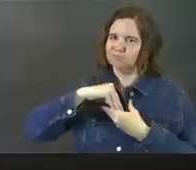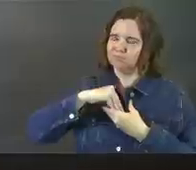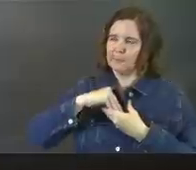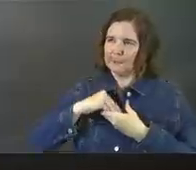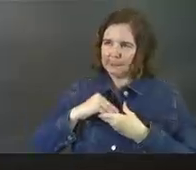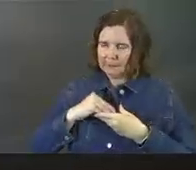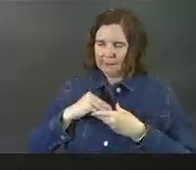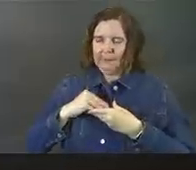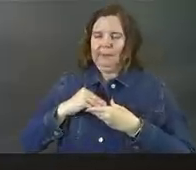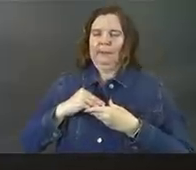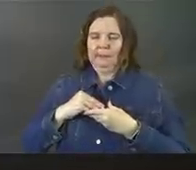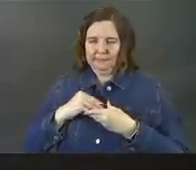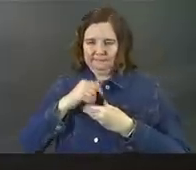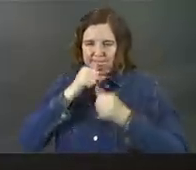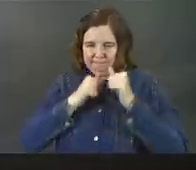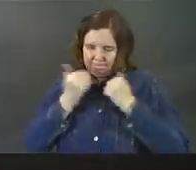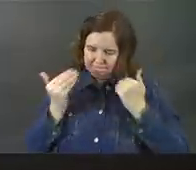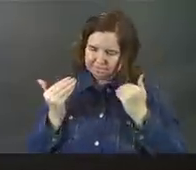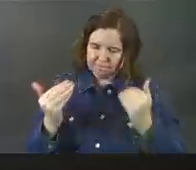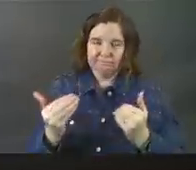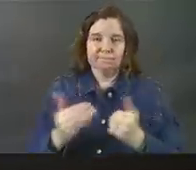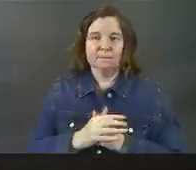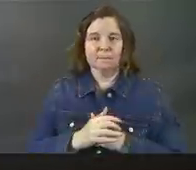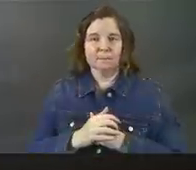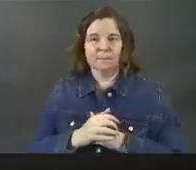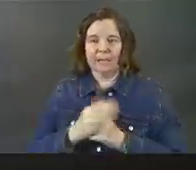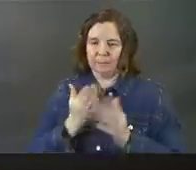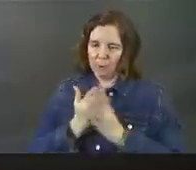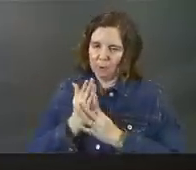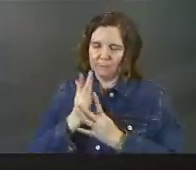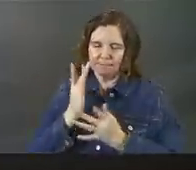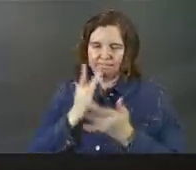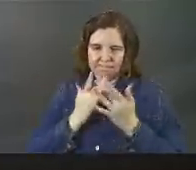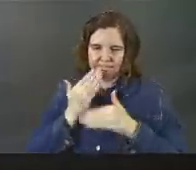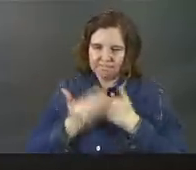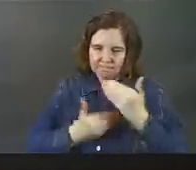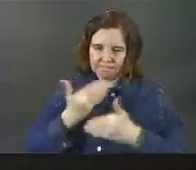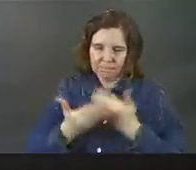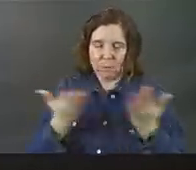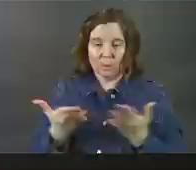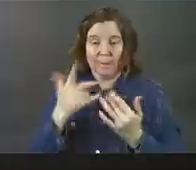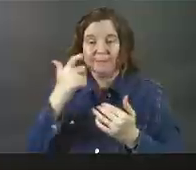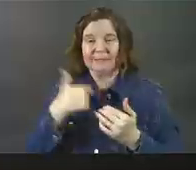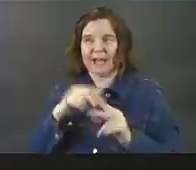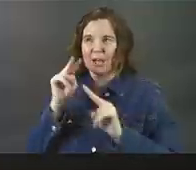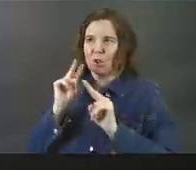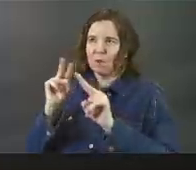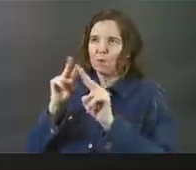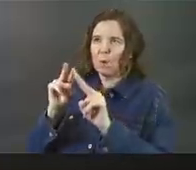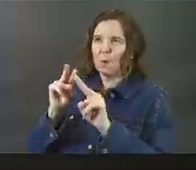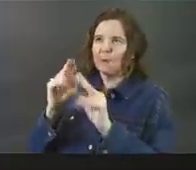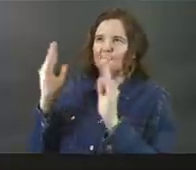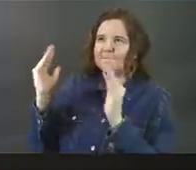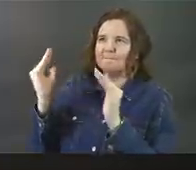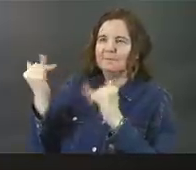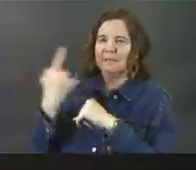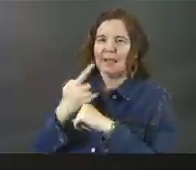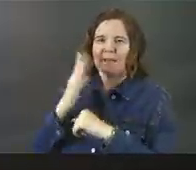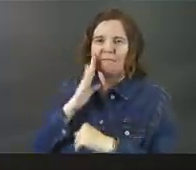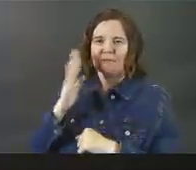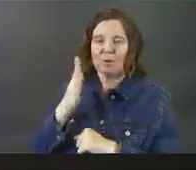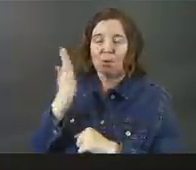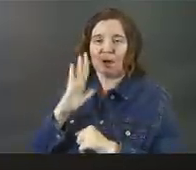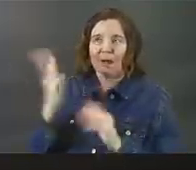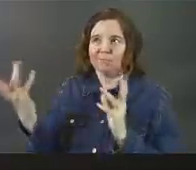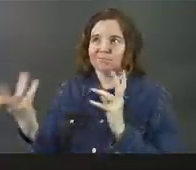me through this moment of pain, gets me through what's going on right here, right now, because I can look forward to a day where God's